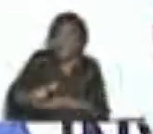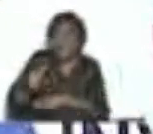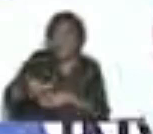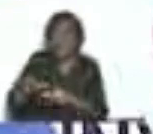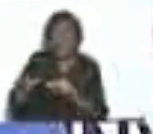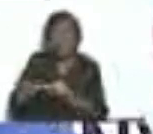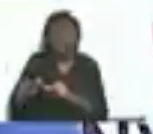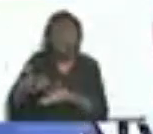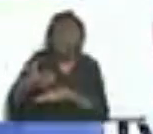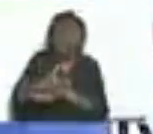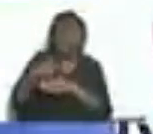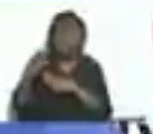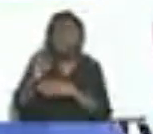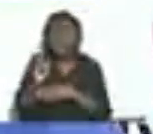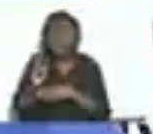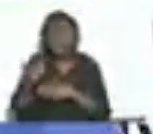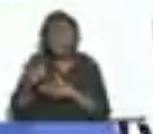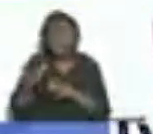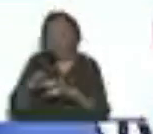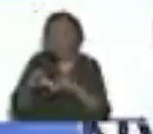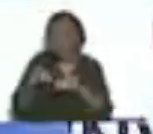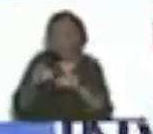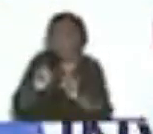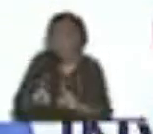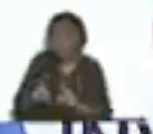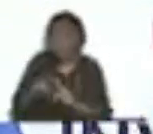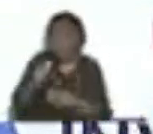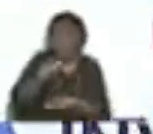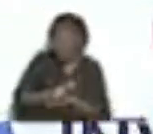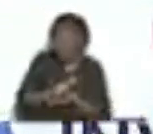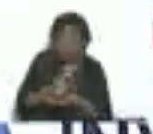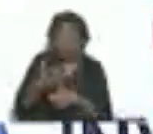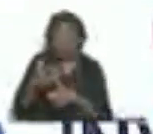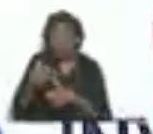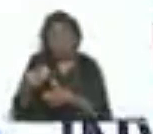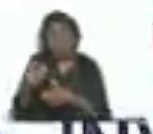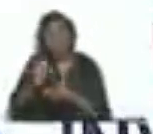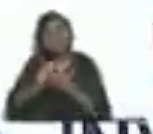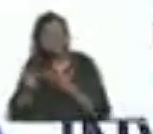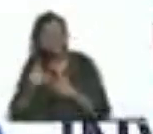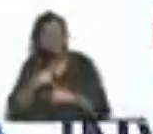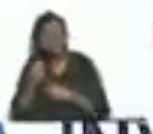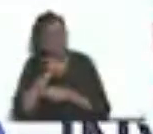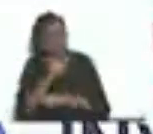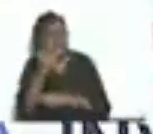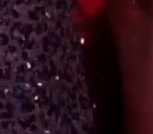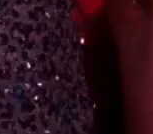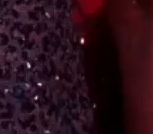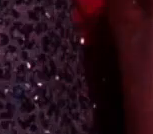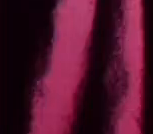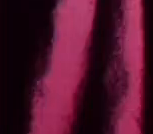areas across the Bahamas where they are approved to land. And therefore, you know, the project, I am sure, will go